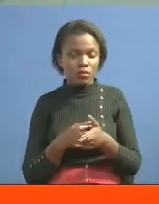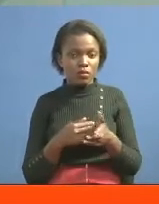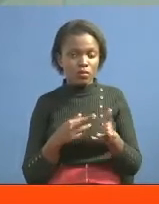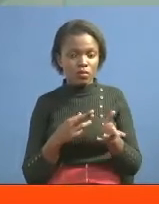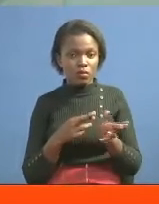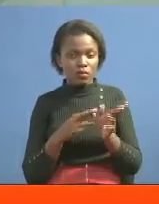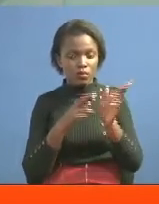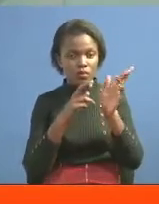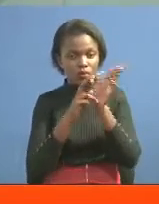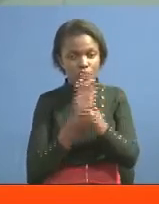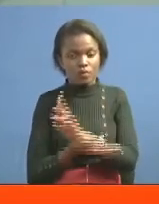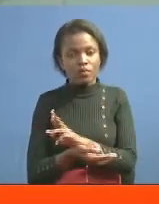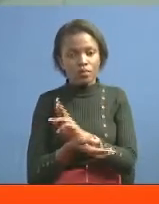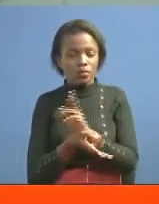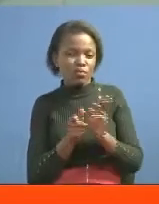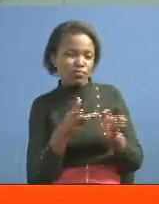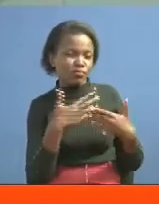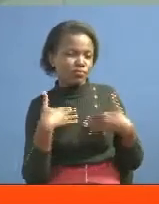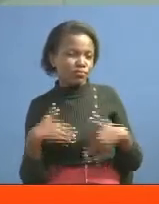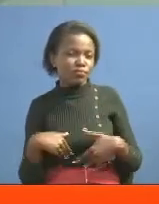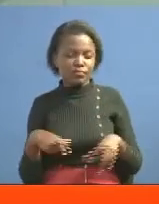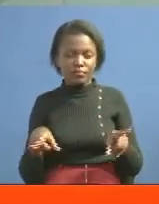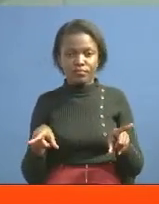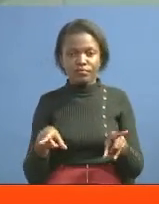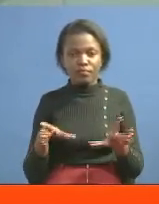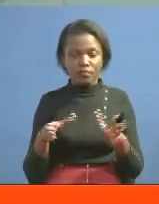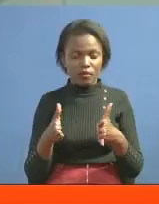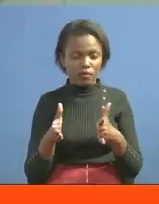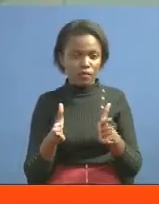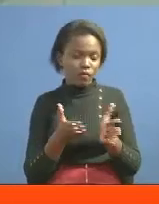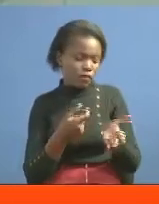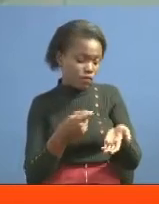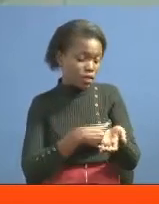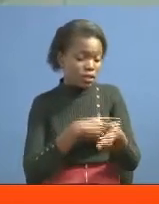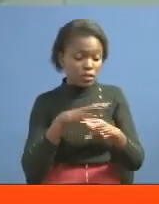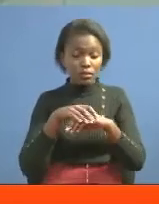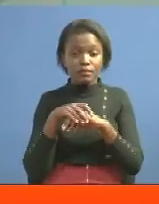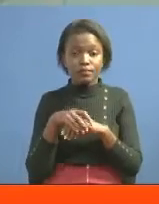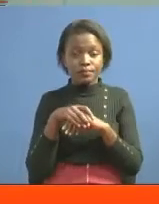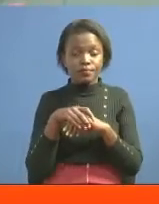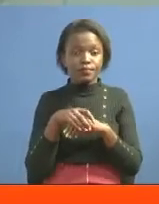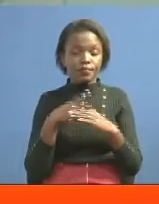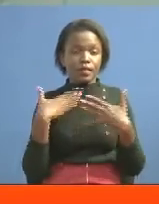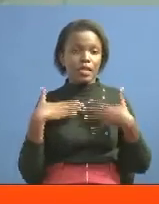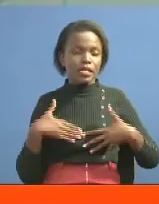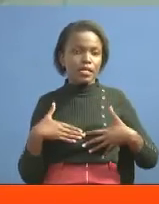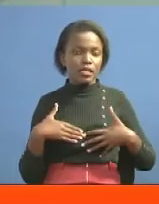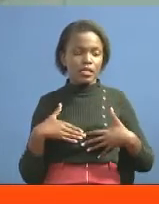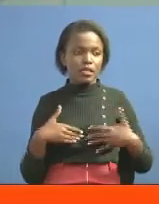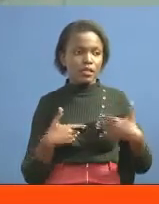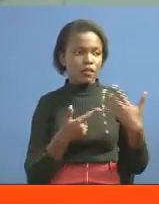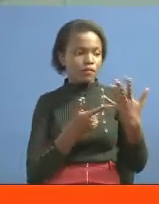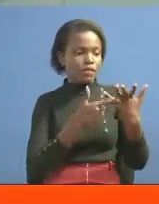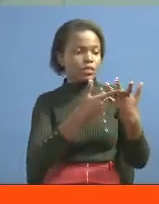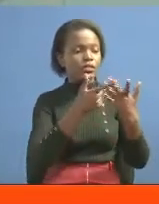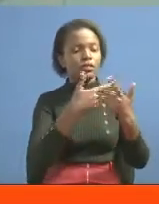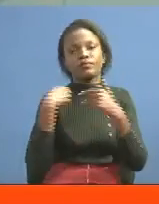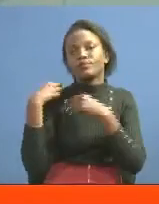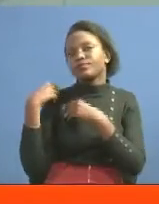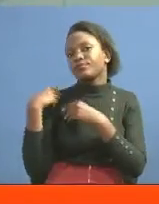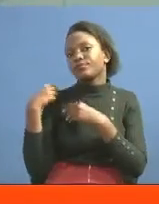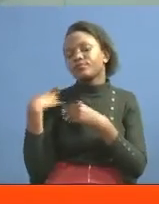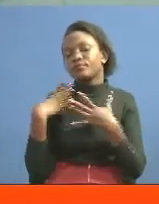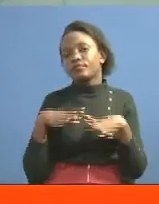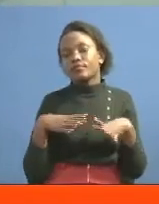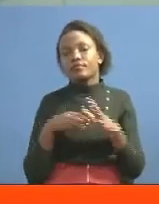money to health and to maybe getting vaccines? It would mean we have a healthy population, and so we will reduce